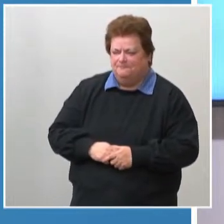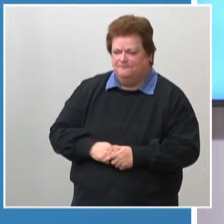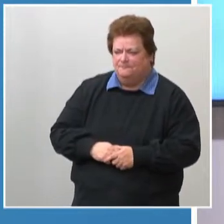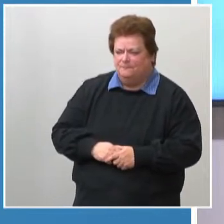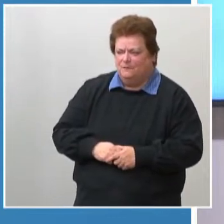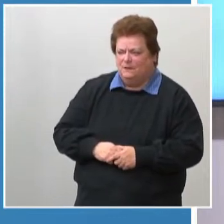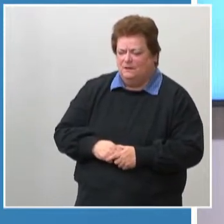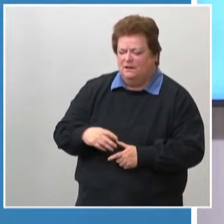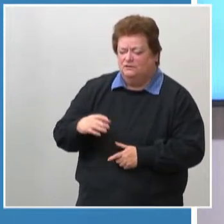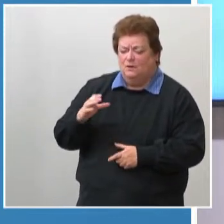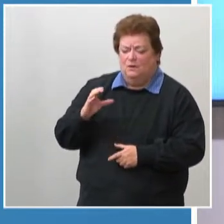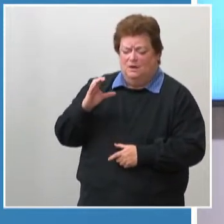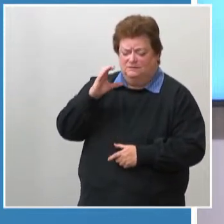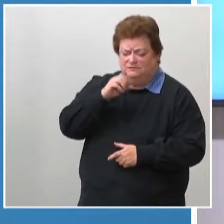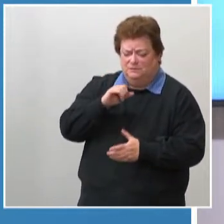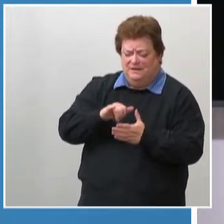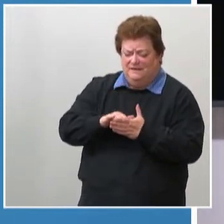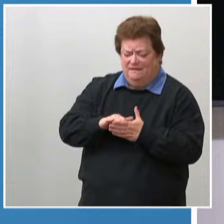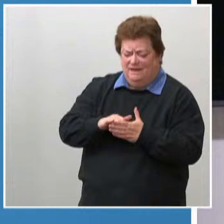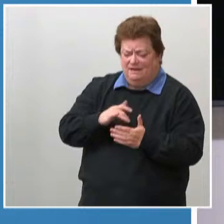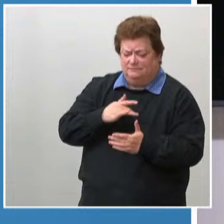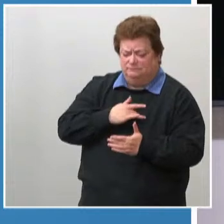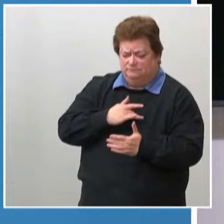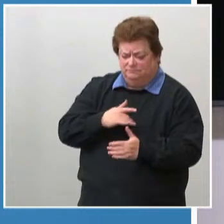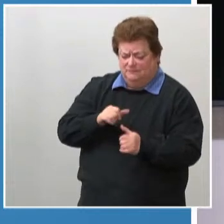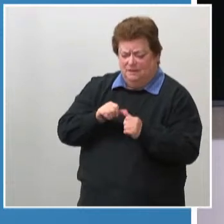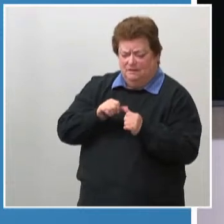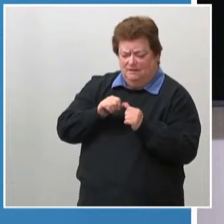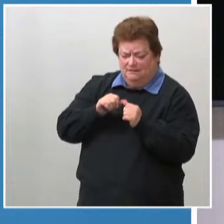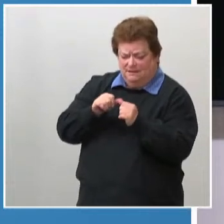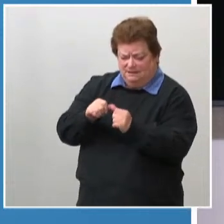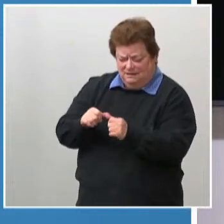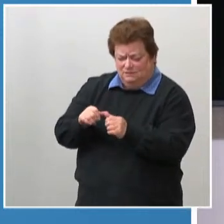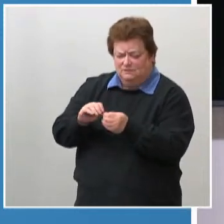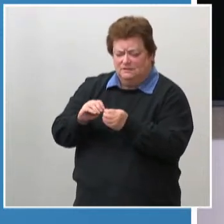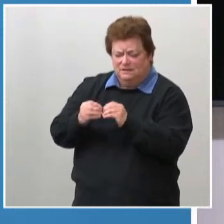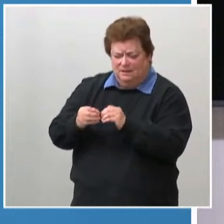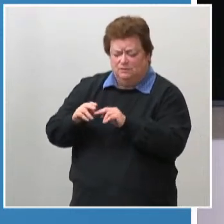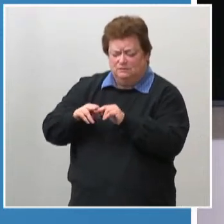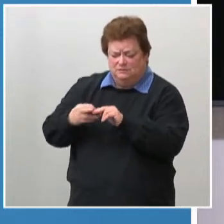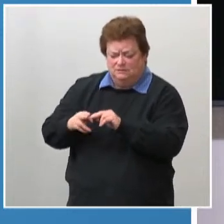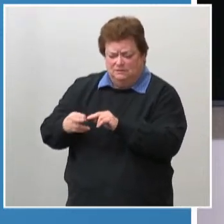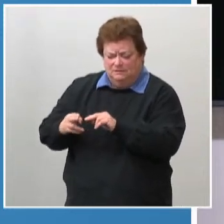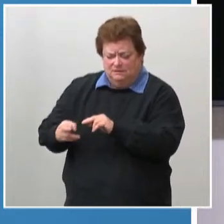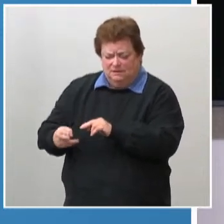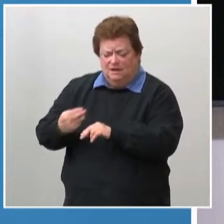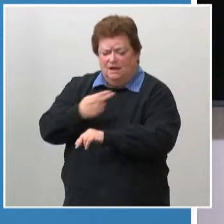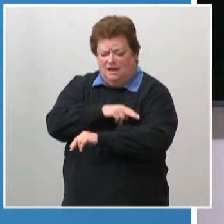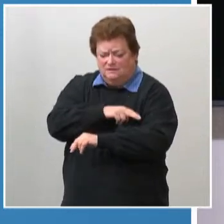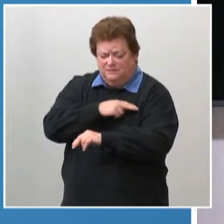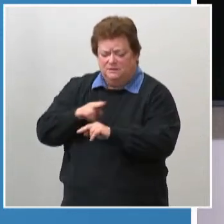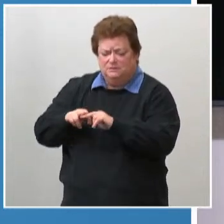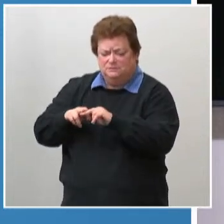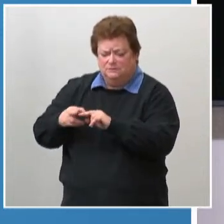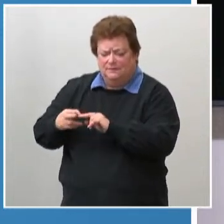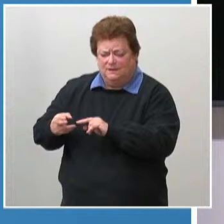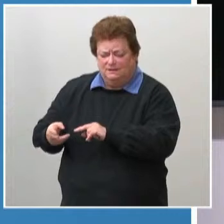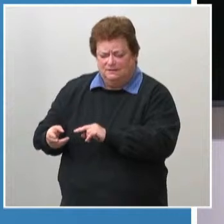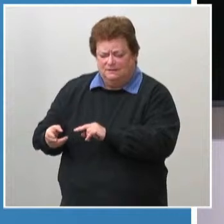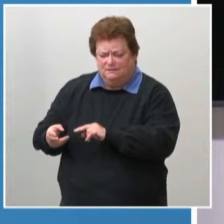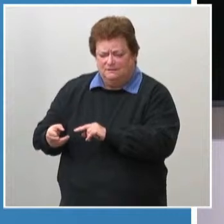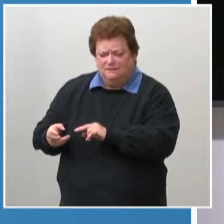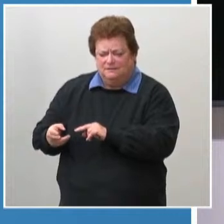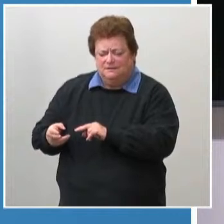So assuming that the trend continues and we continue to see cases dropping, hospitalizations dropping, in